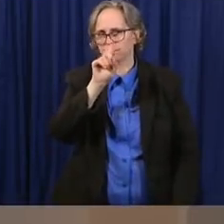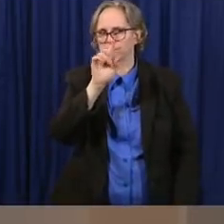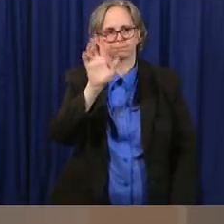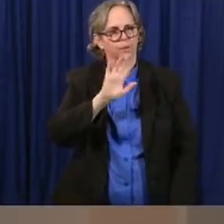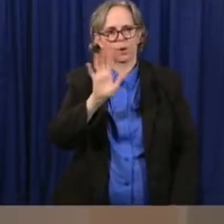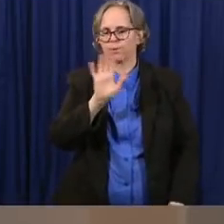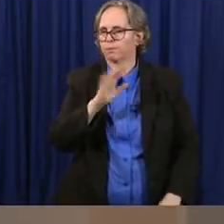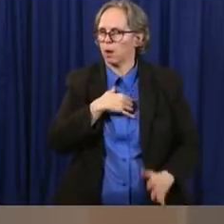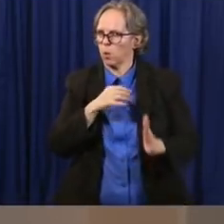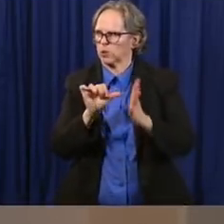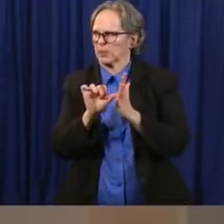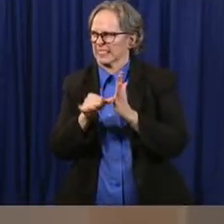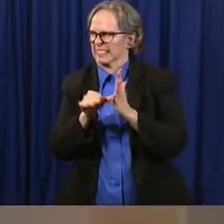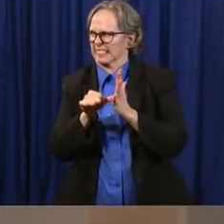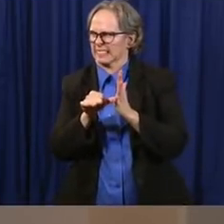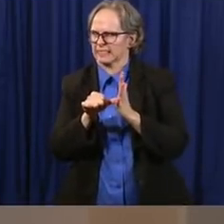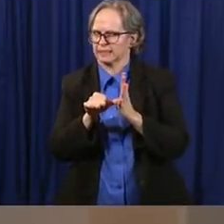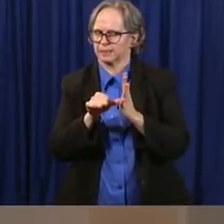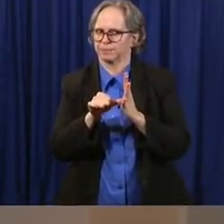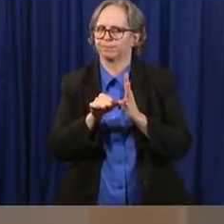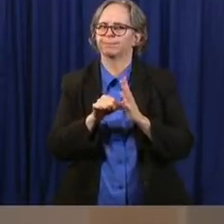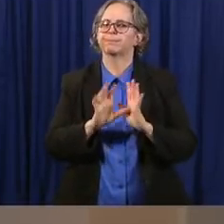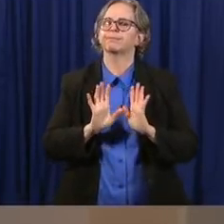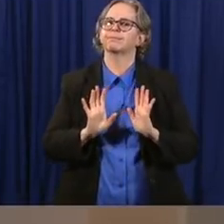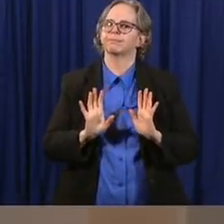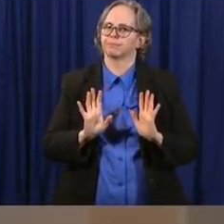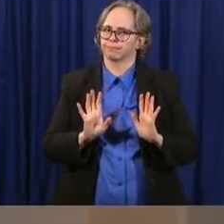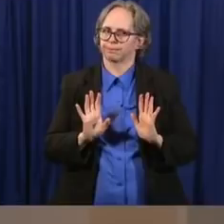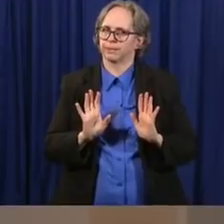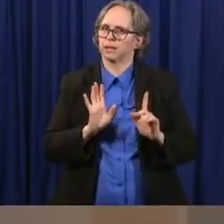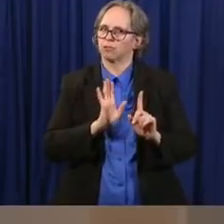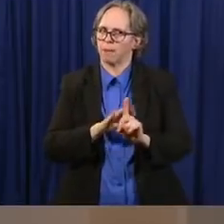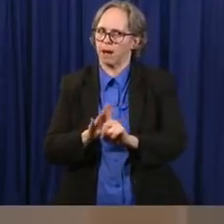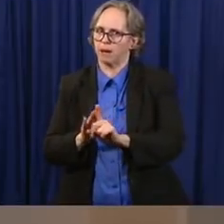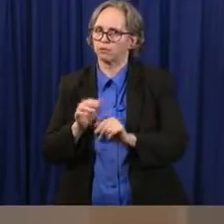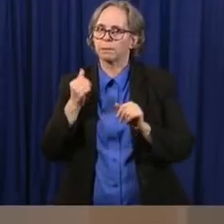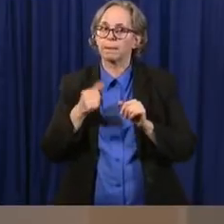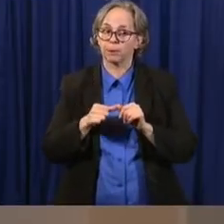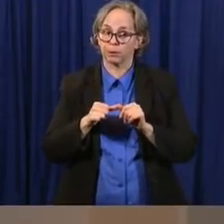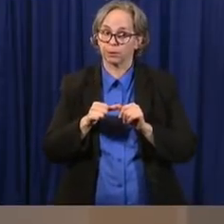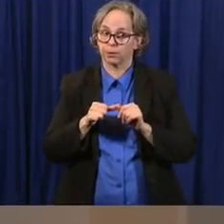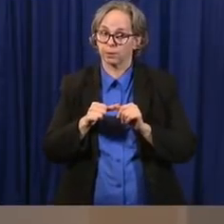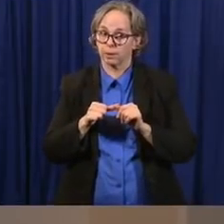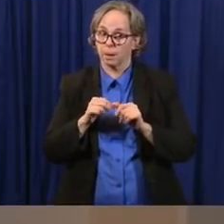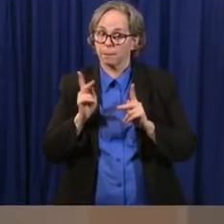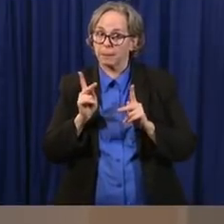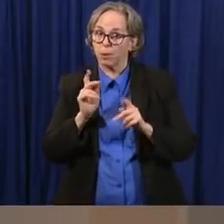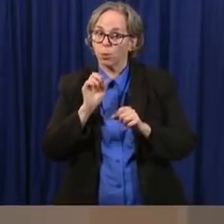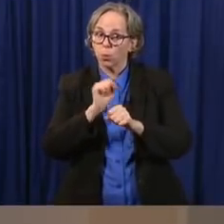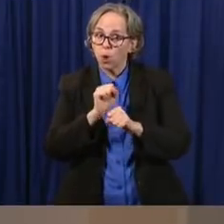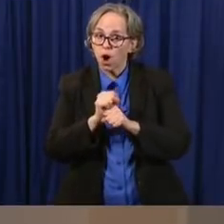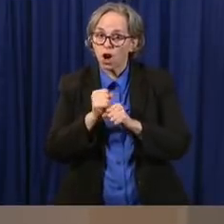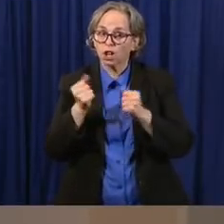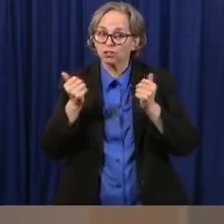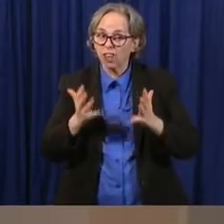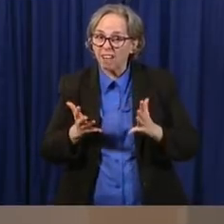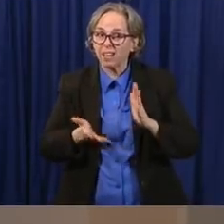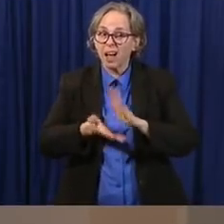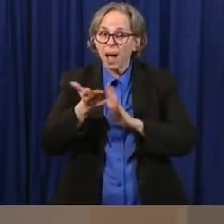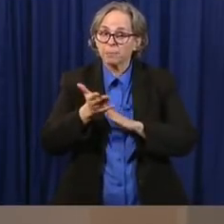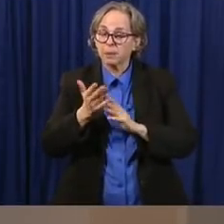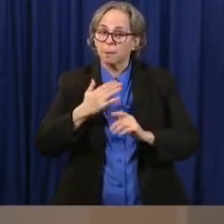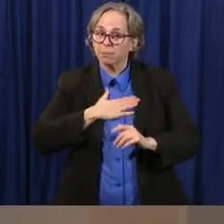as a reminder to take into consideration the safety of the workers who are operating those and to be